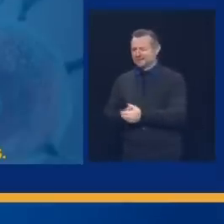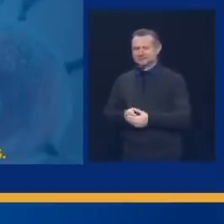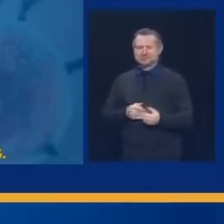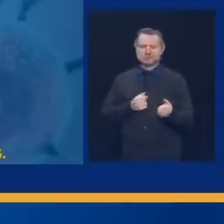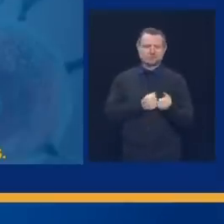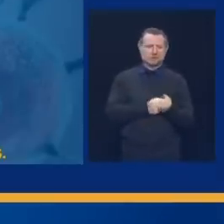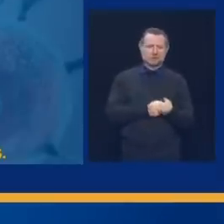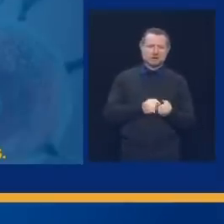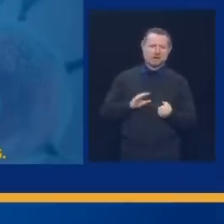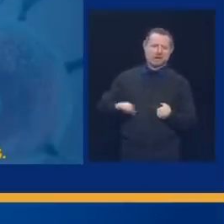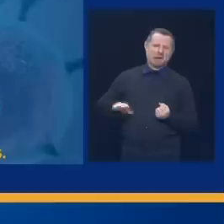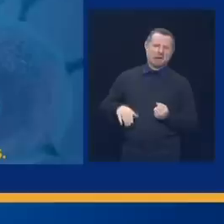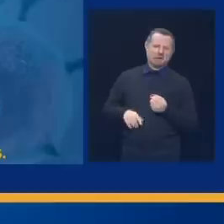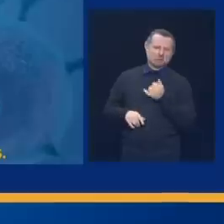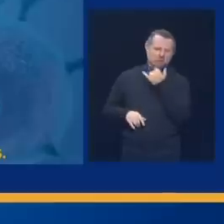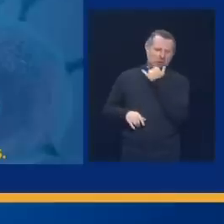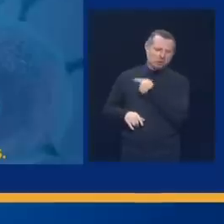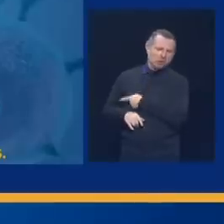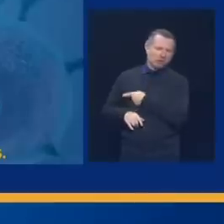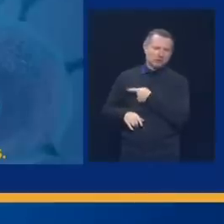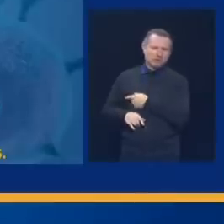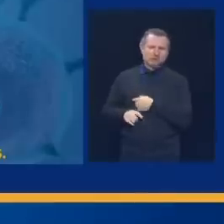I'm against that team.